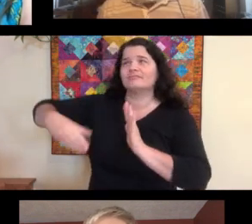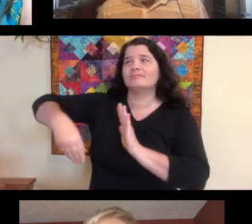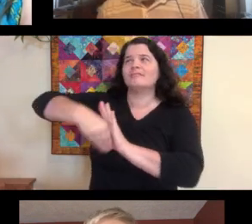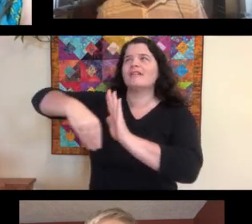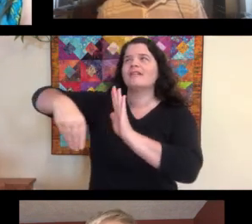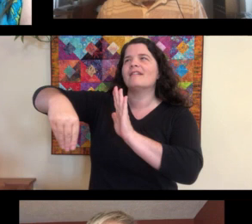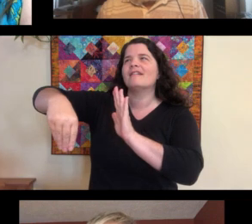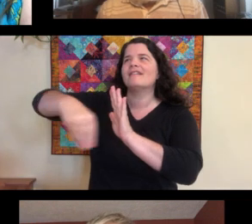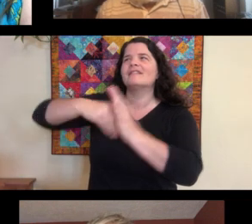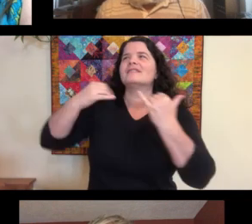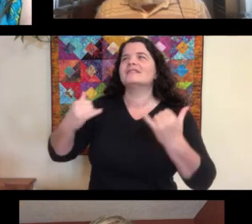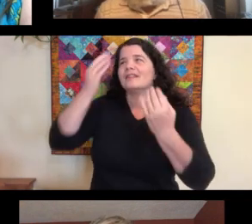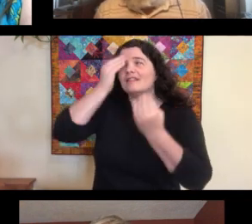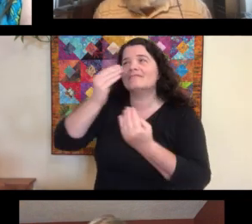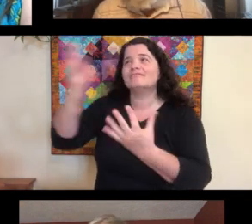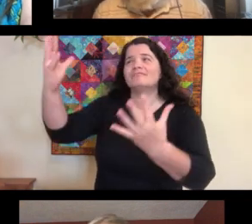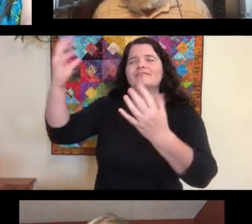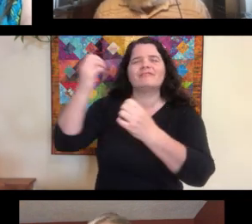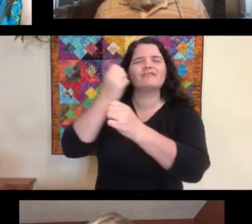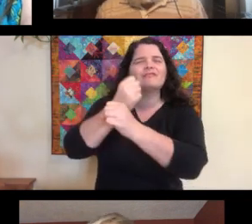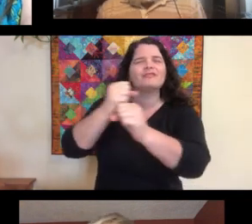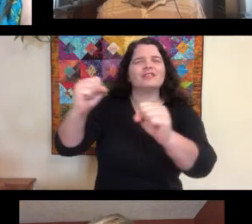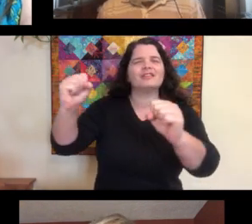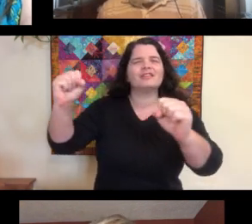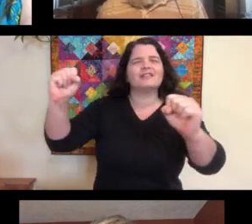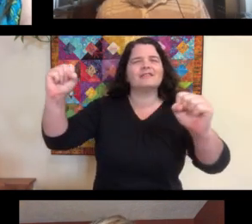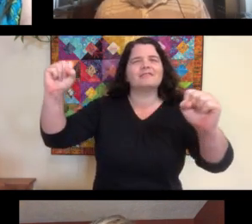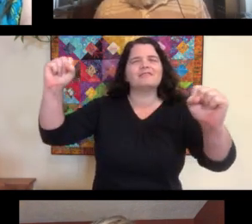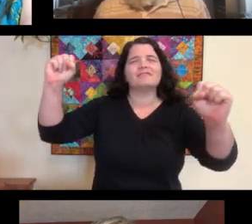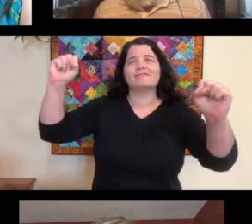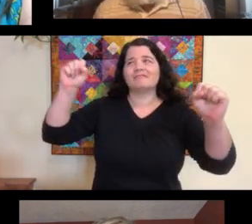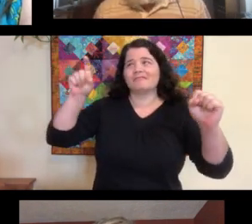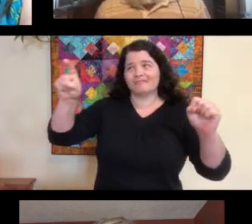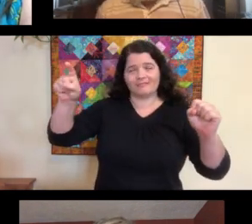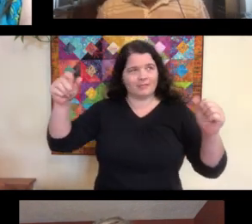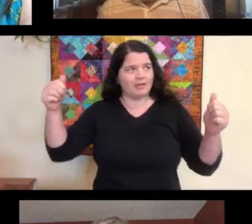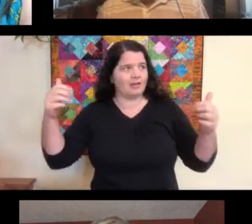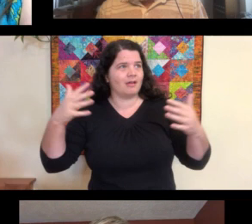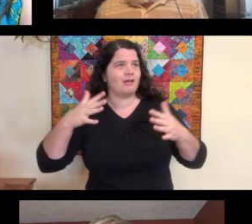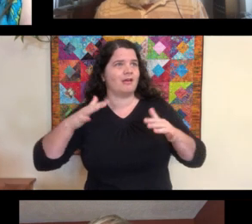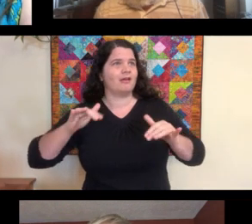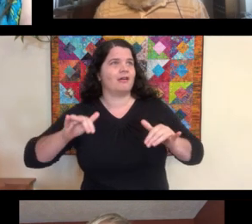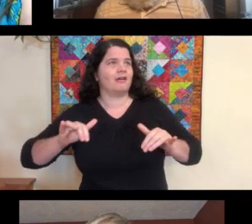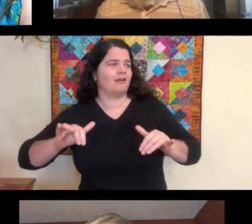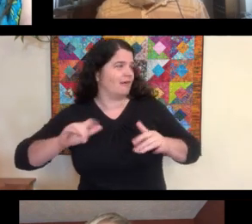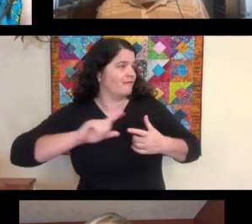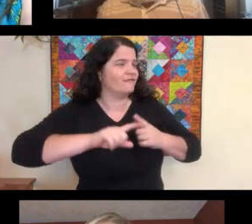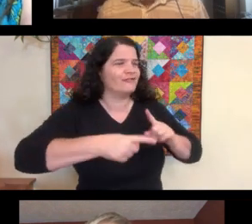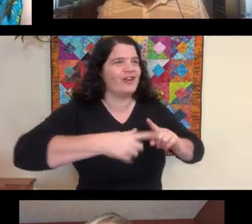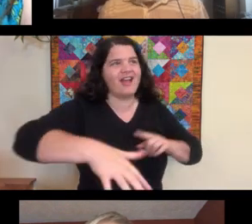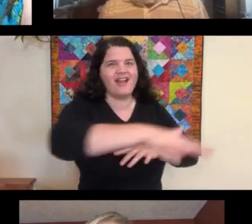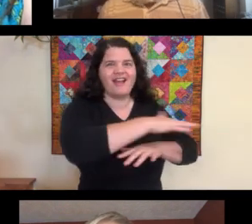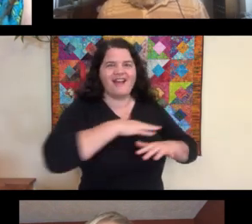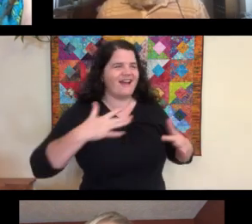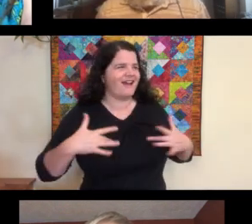bells of freedom ringing, when friends rejoice